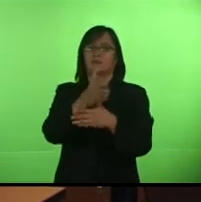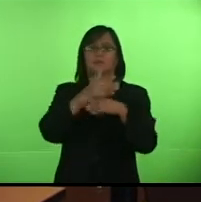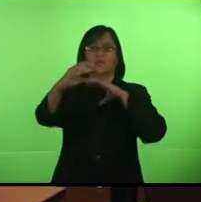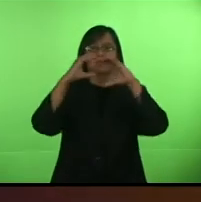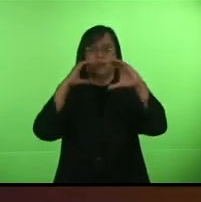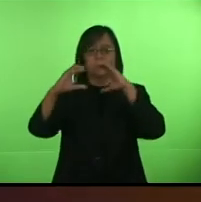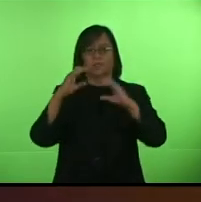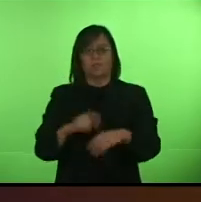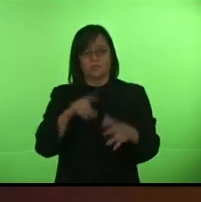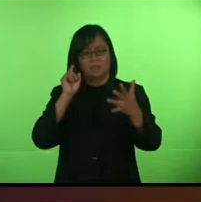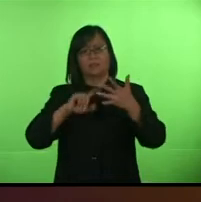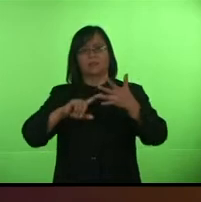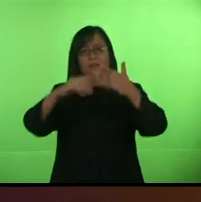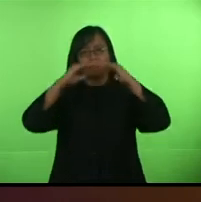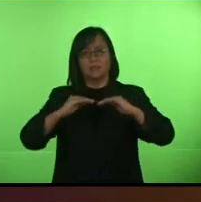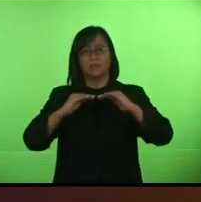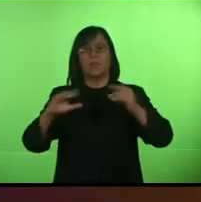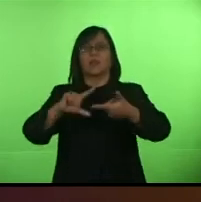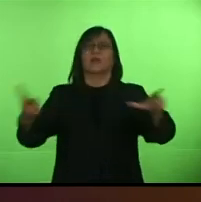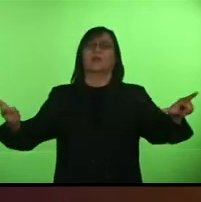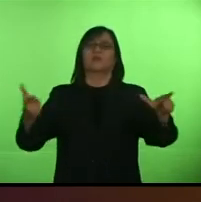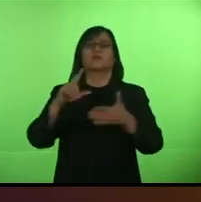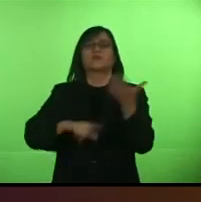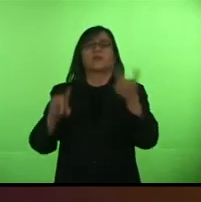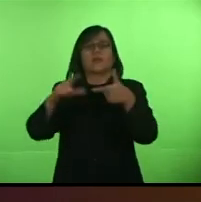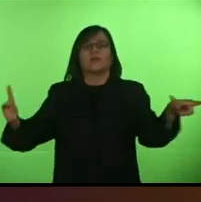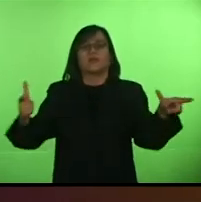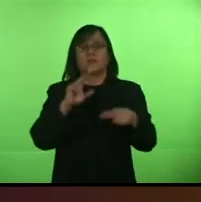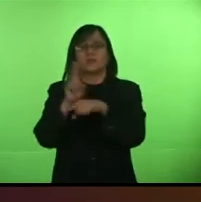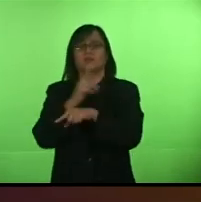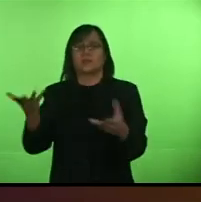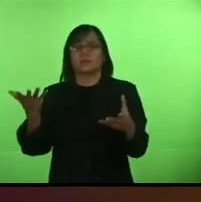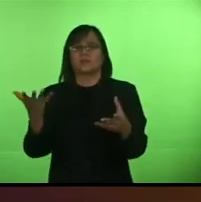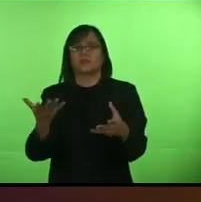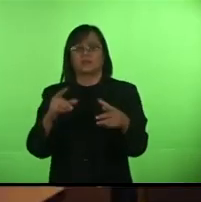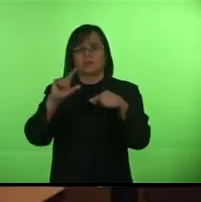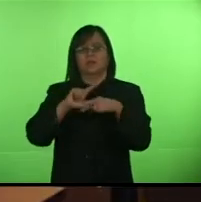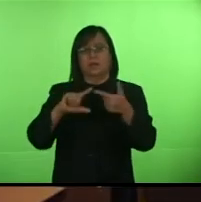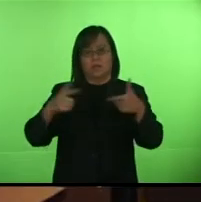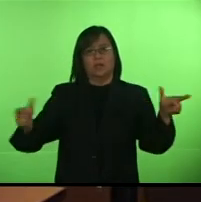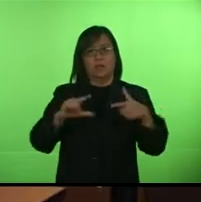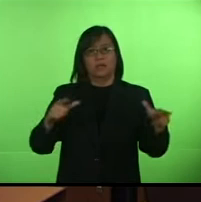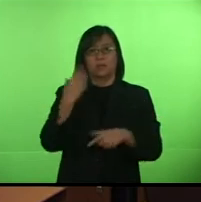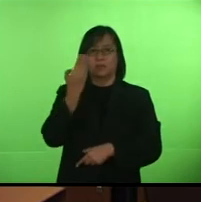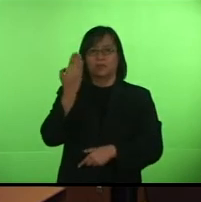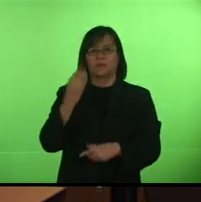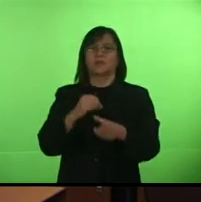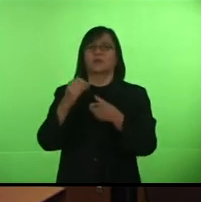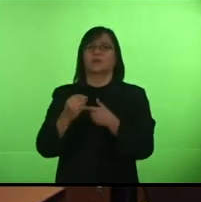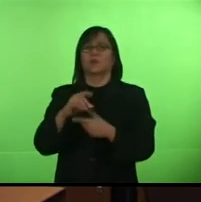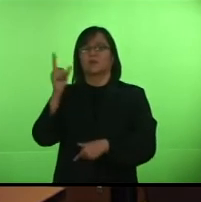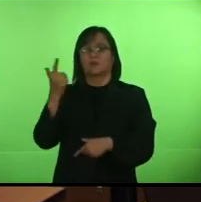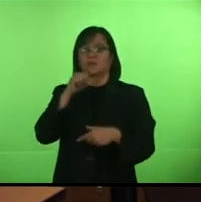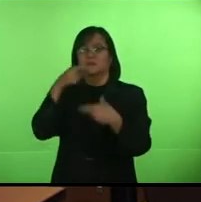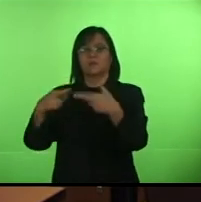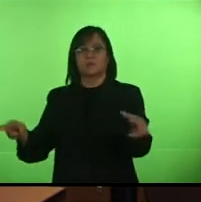communication. Next is the use of language. What kind of language do you want to use? Formal language, informal language,